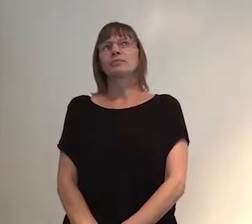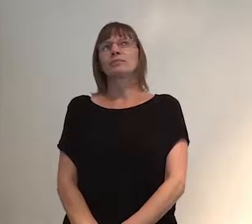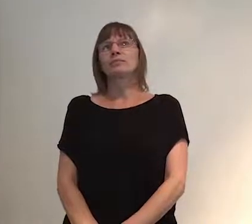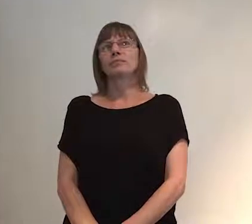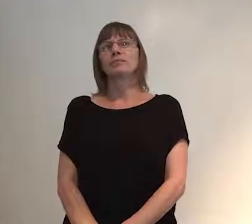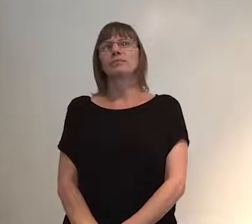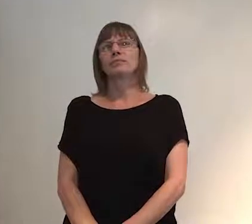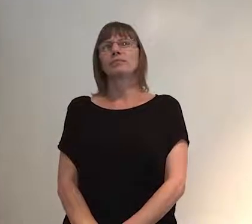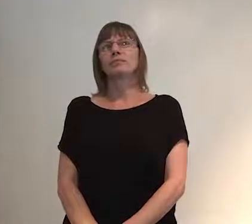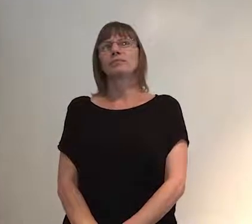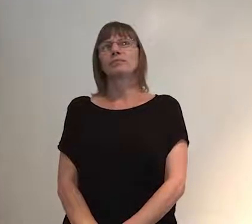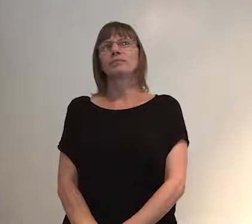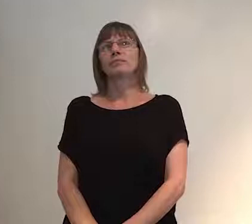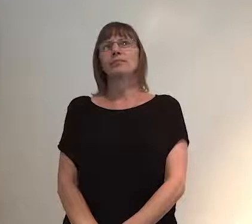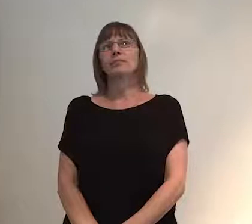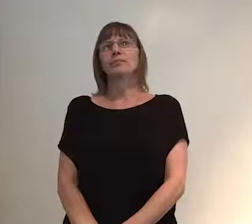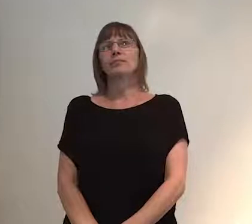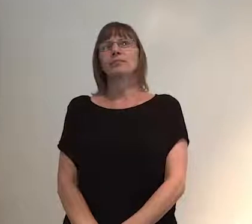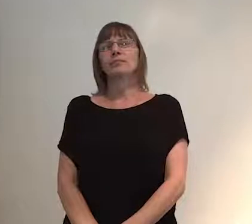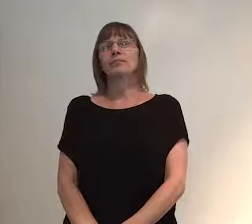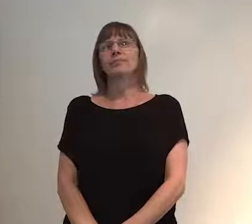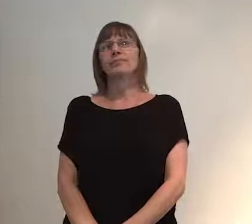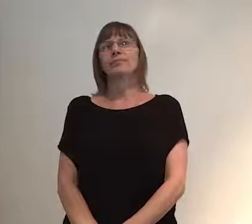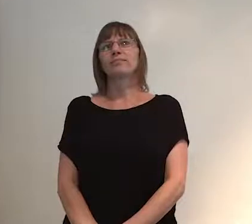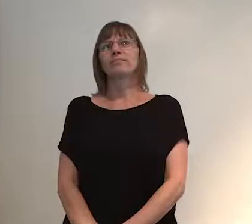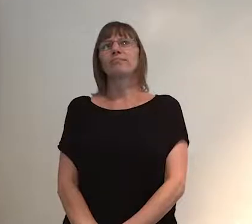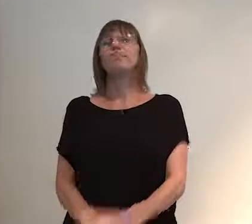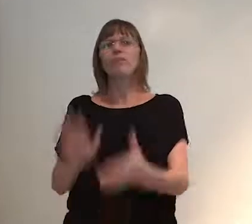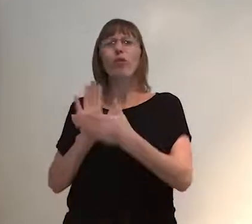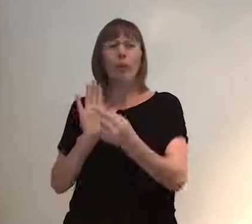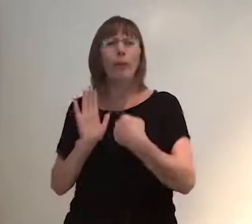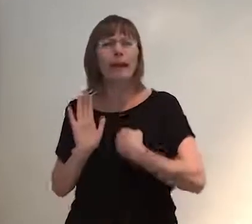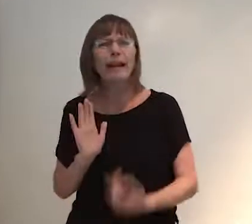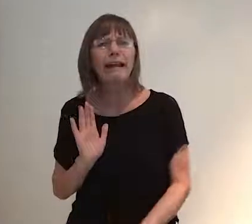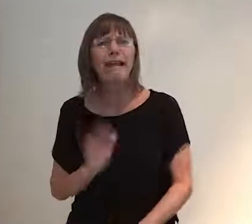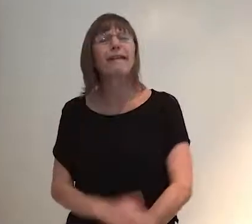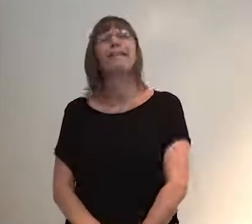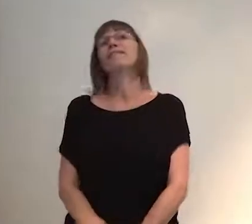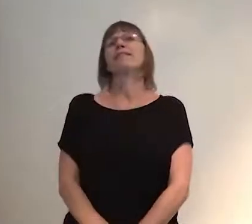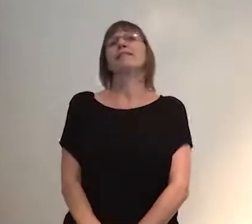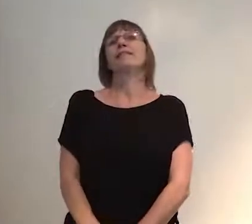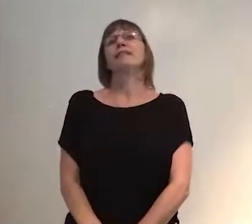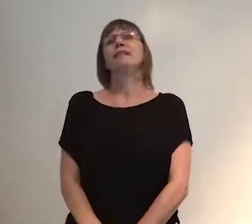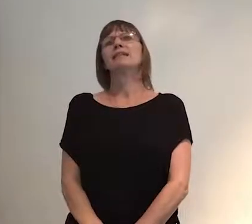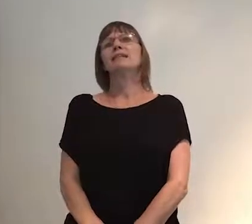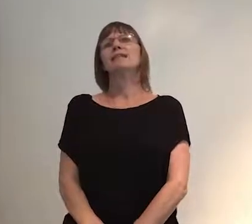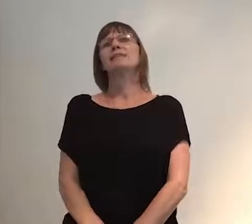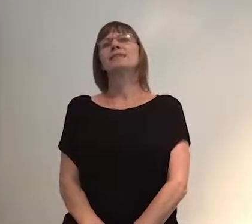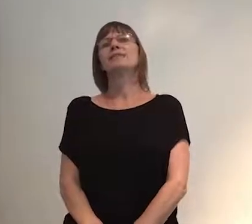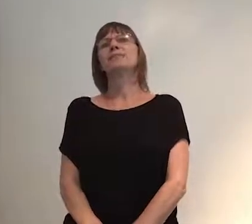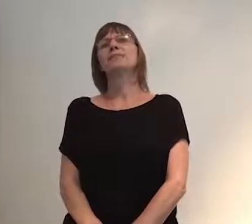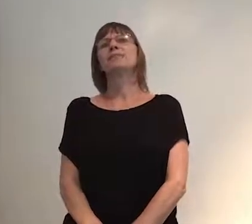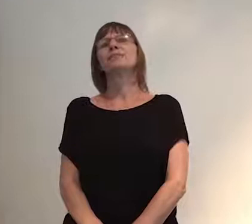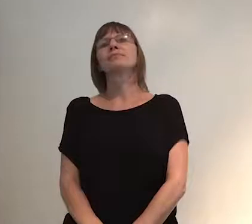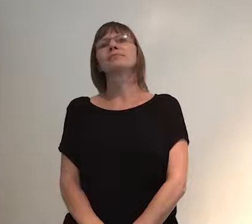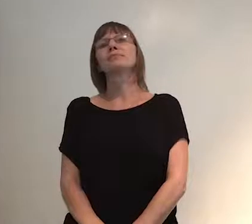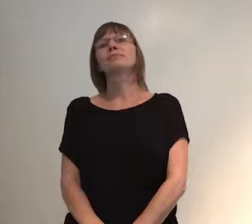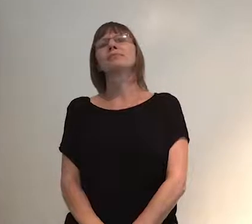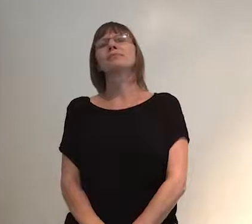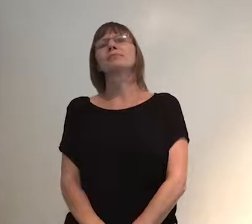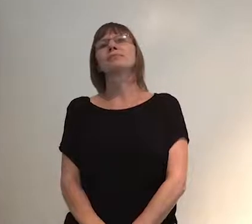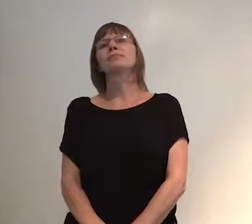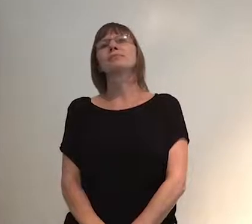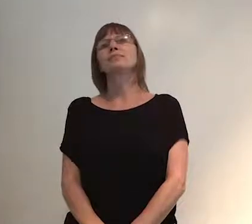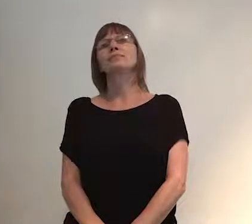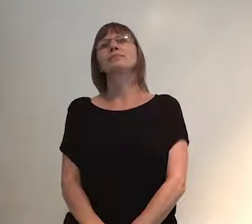right leg all the way up. And then we're putting that left foot underneath that right knee. And just lifting the head